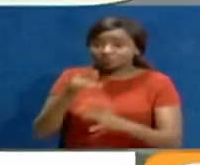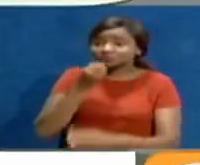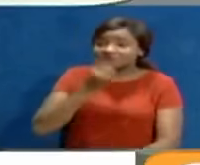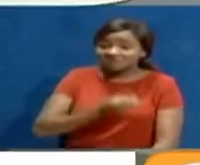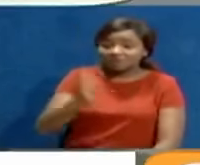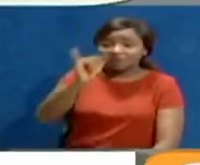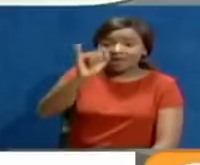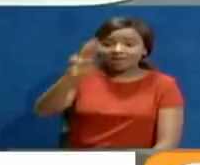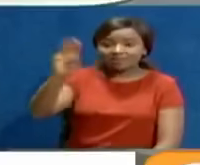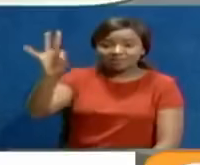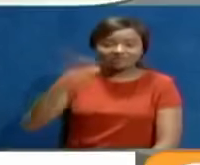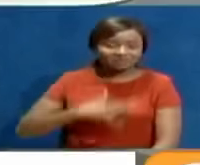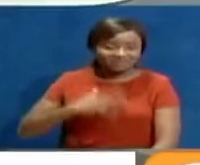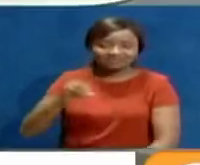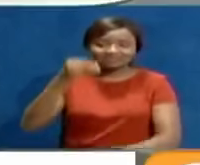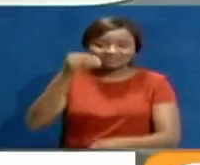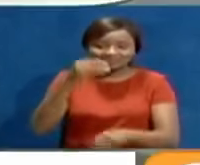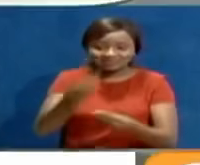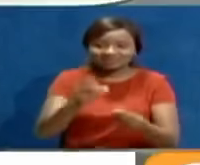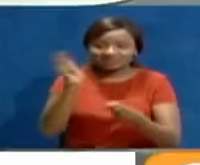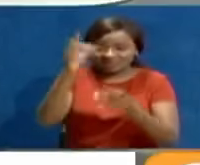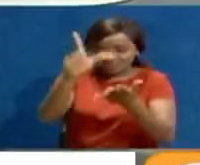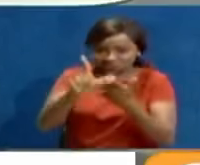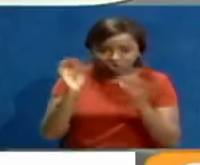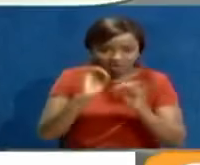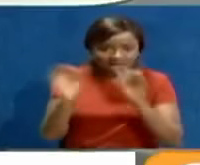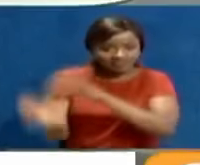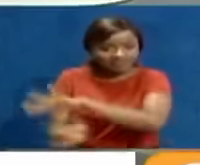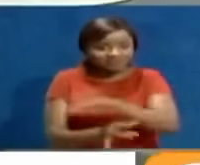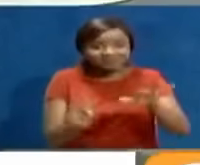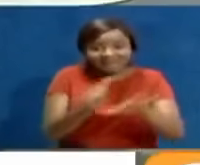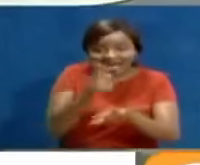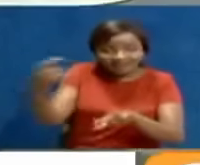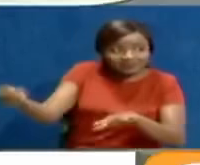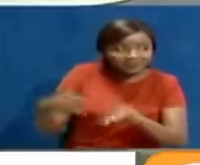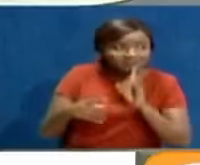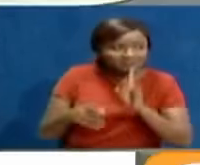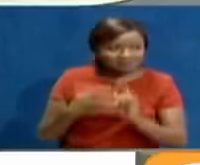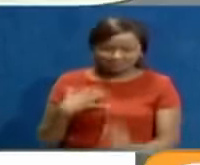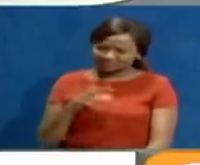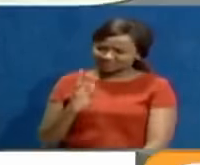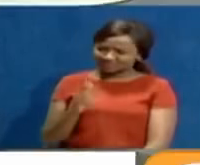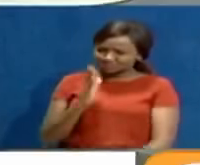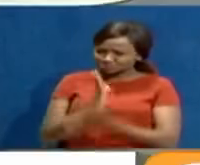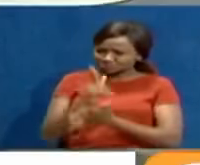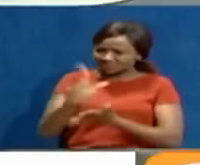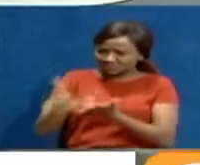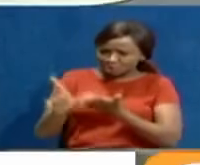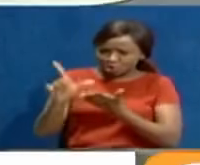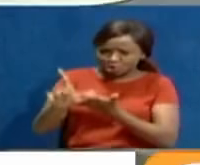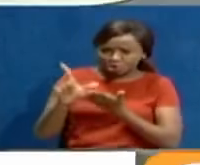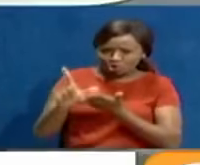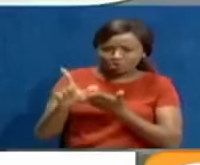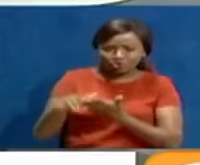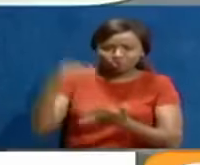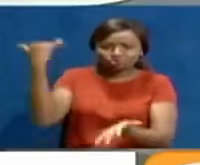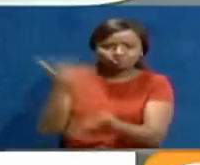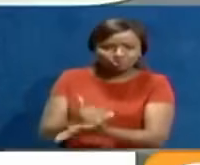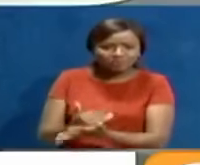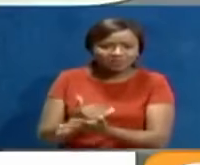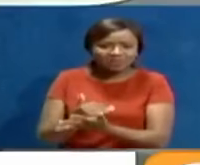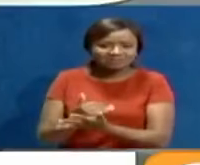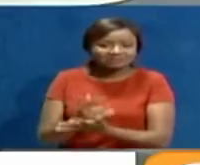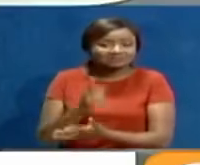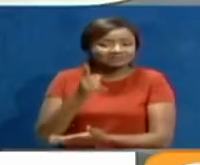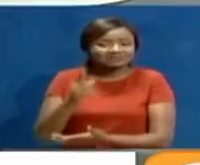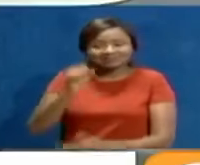giving Kenyans more money. However, not everybody agrees with this call. Roy Gitahi says, I'm finding this stop loaning Kenya hashtag both